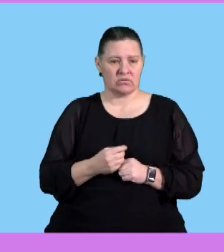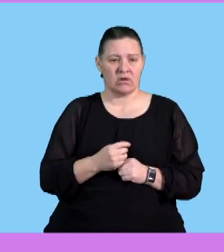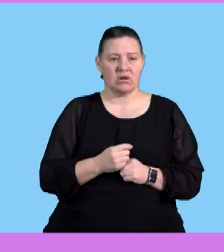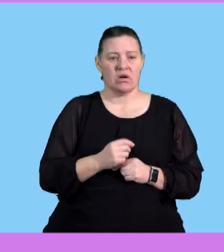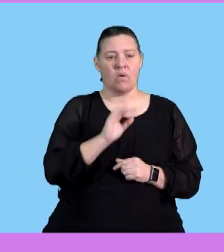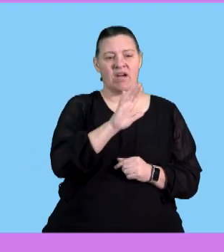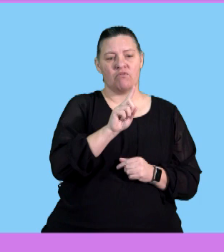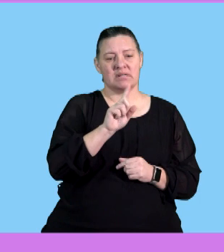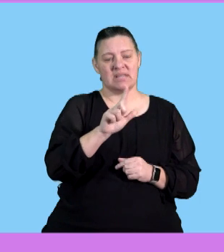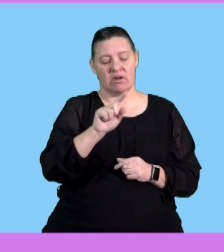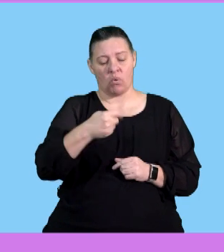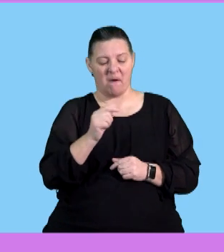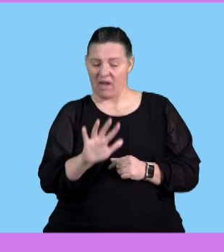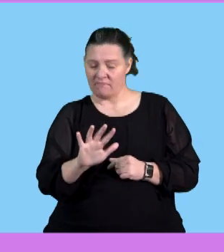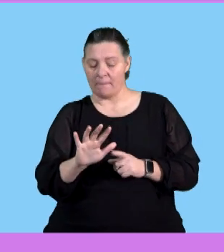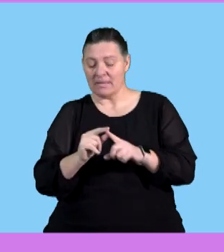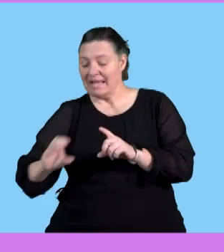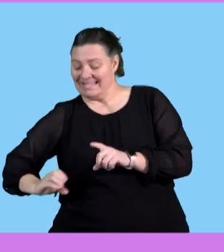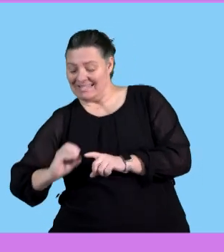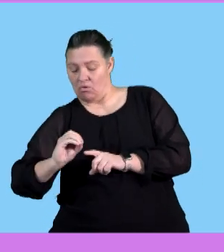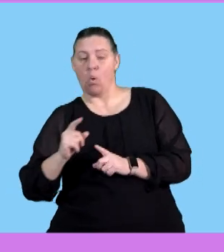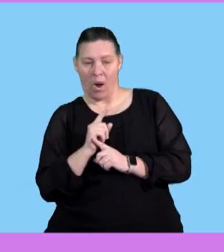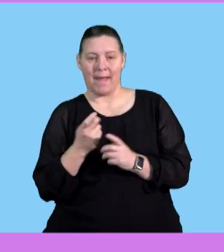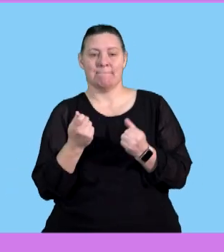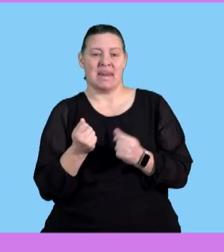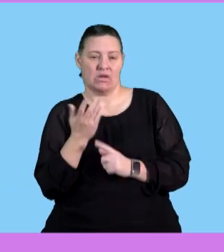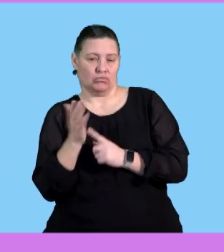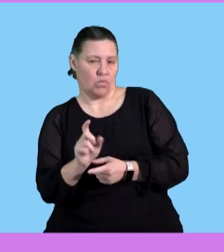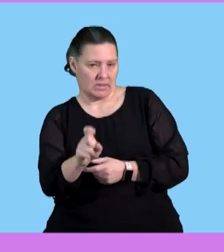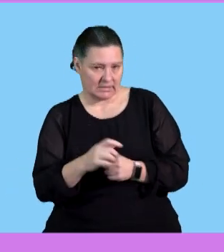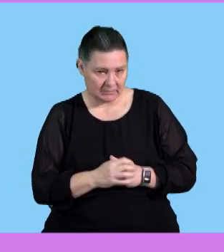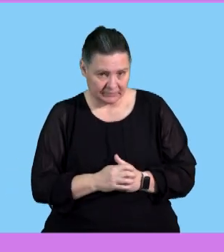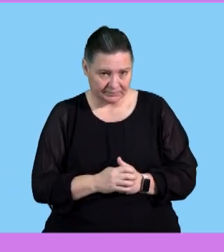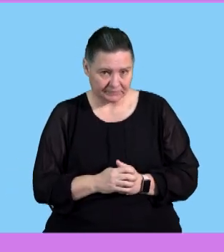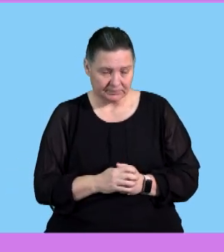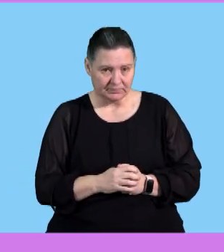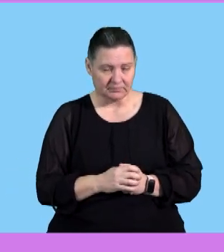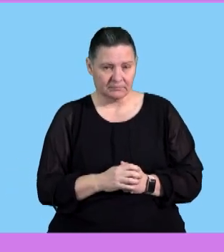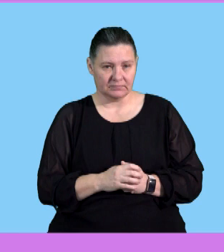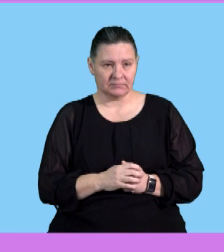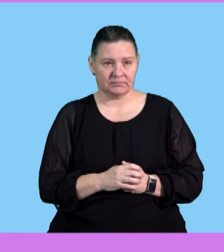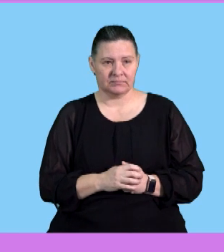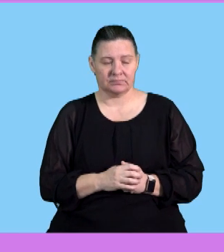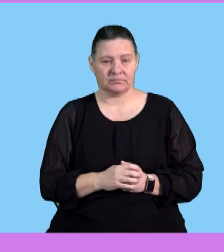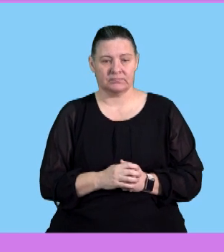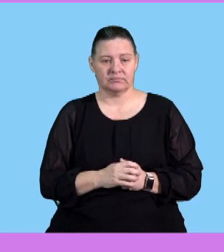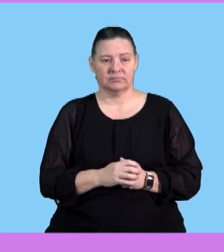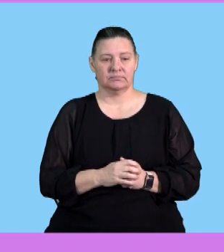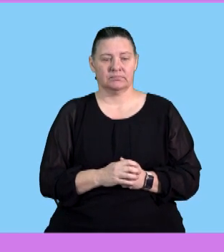0 to make it to 2 decimal places. So it shows that you are working with money.